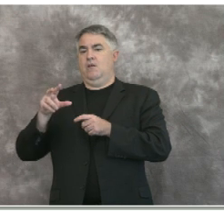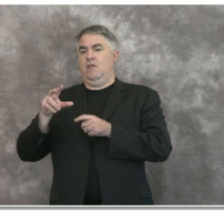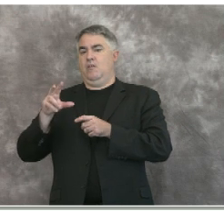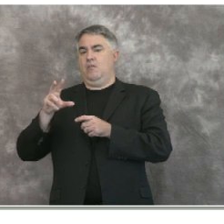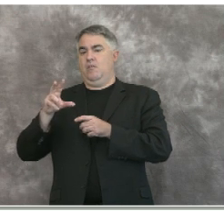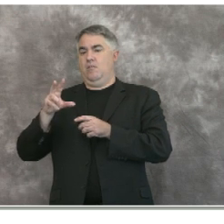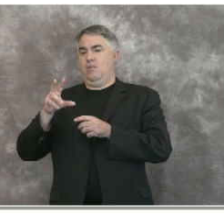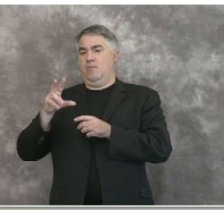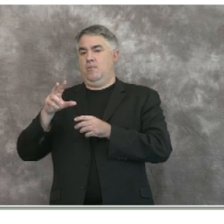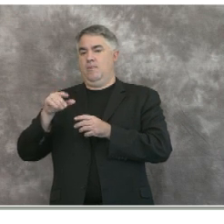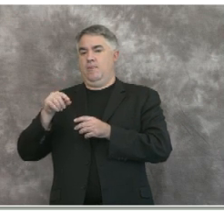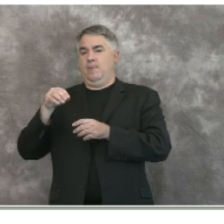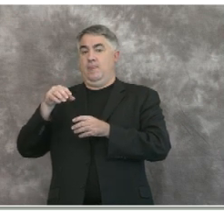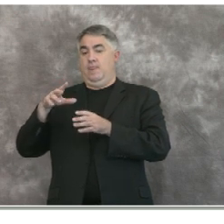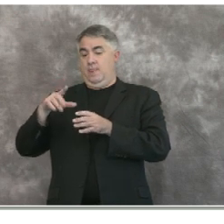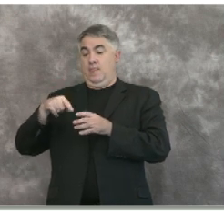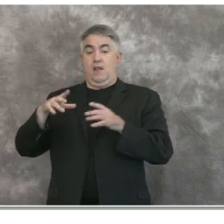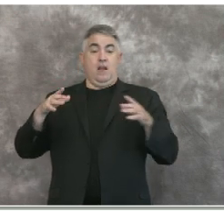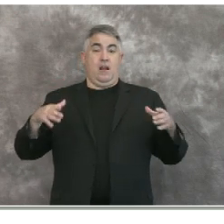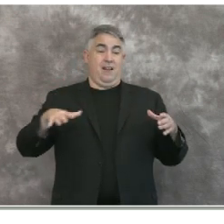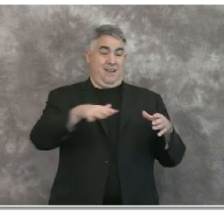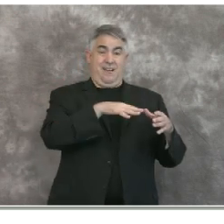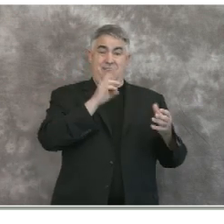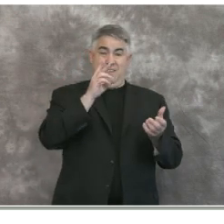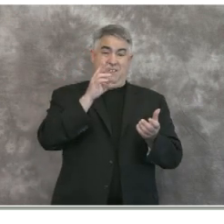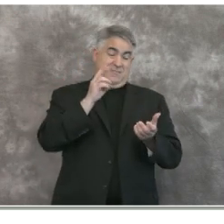those hospitalized. For the